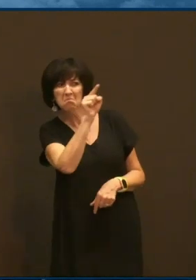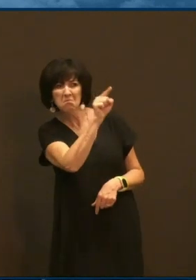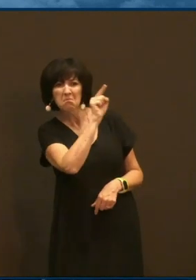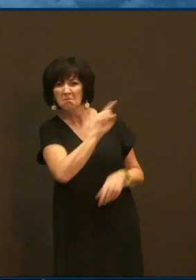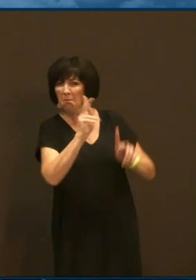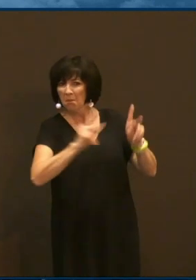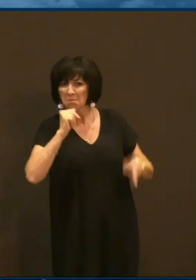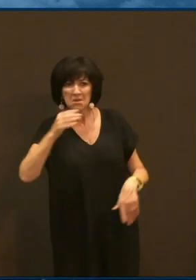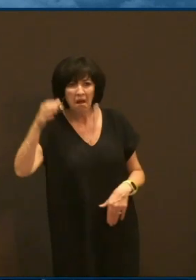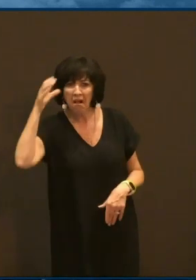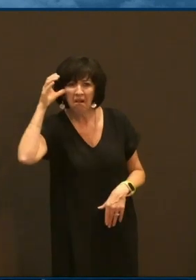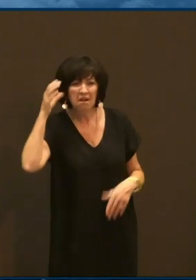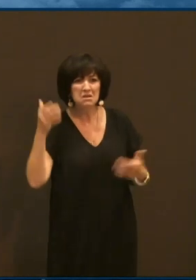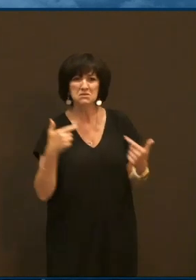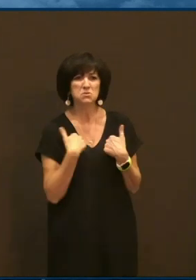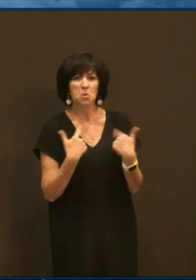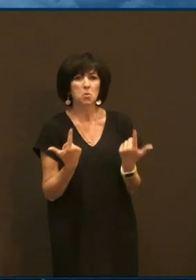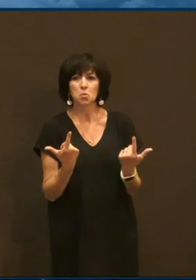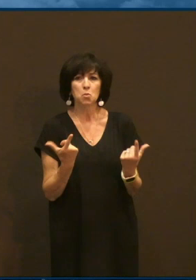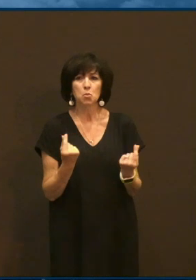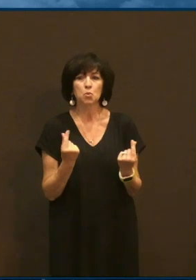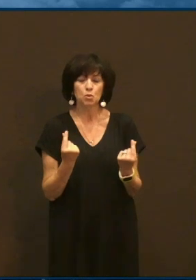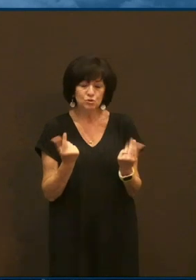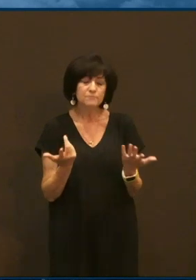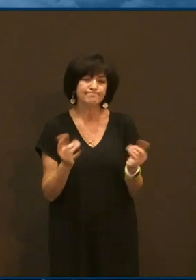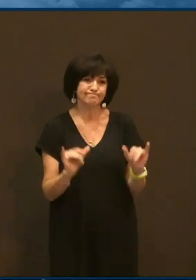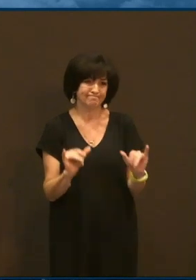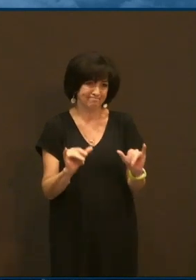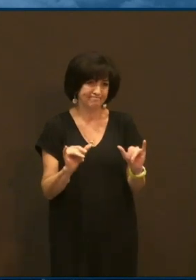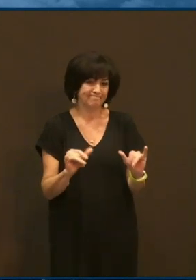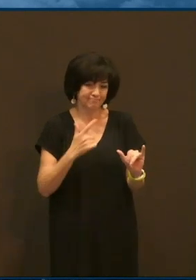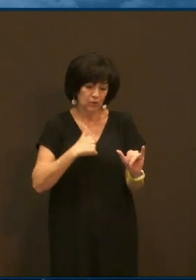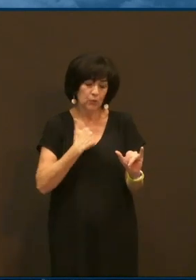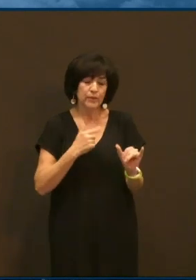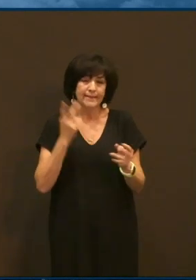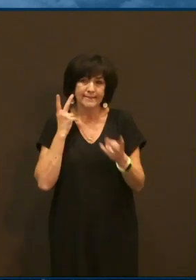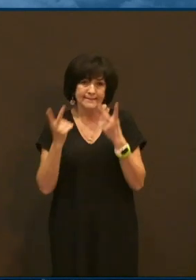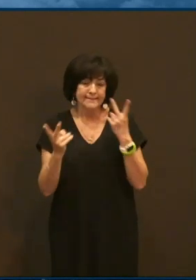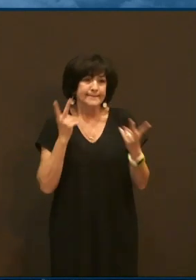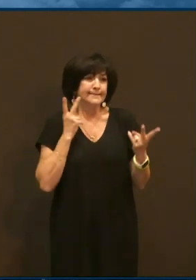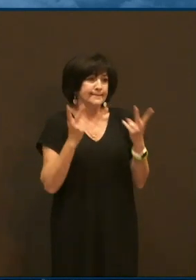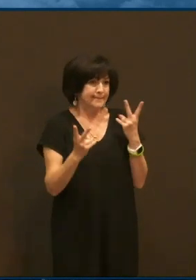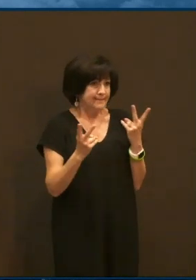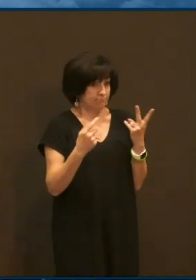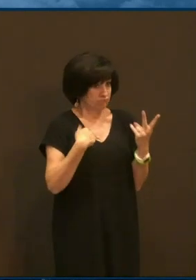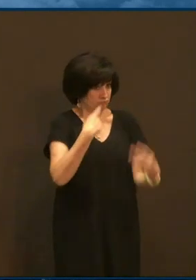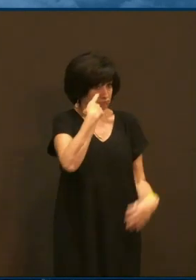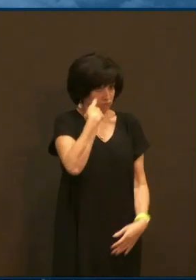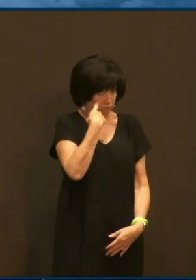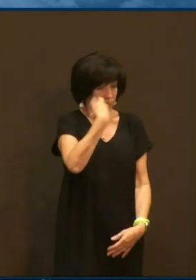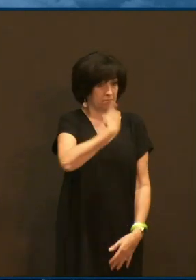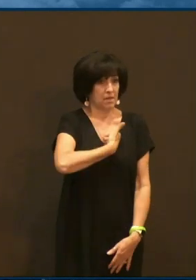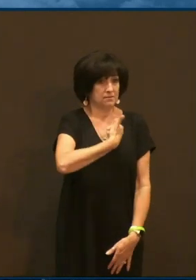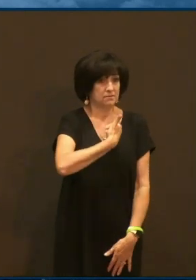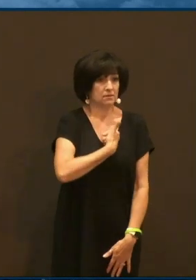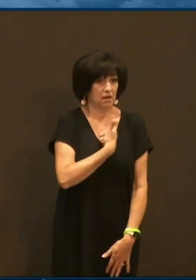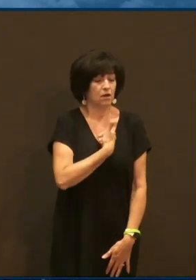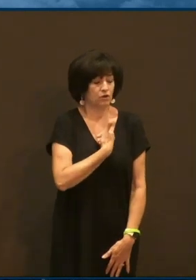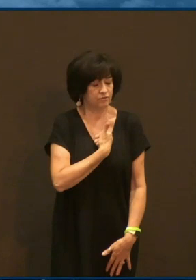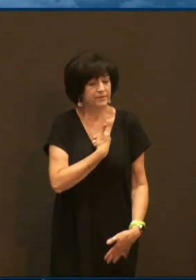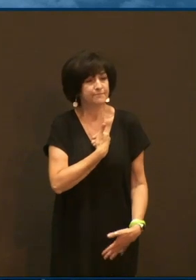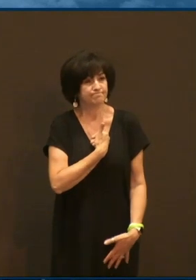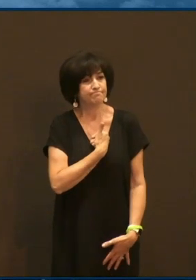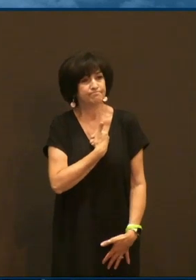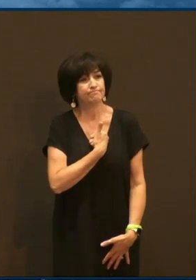this. We all have seen it with our own eyes in multiple settings, but we also have received, a number of